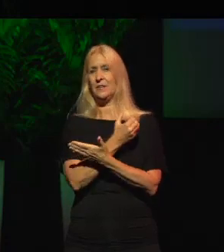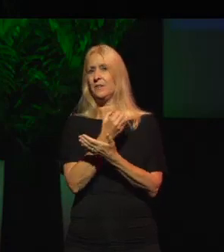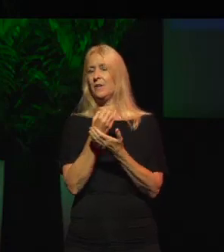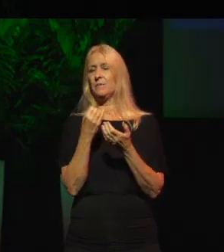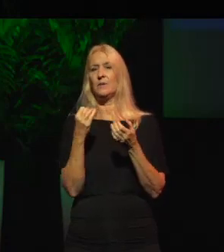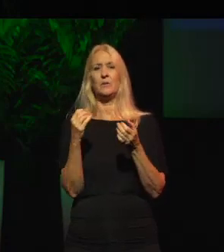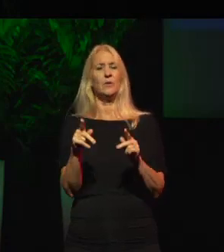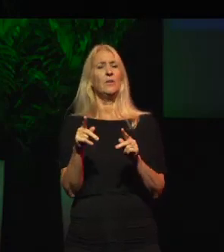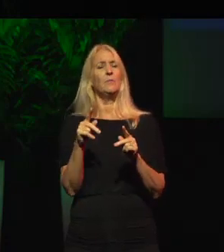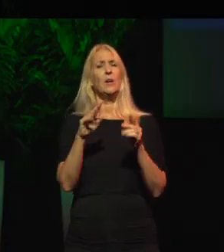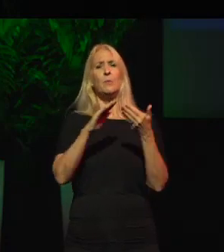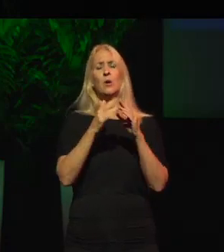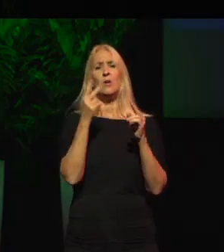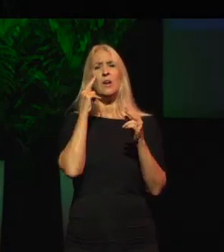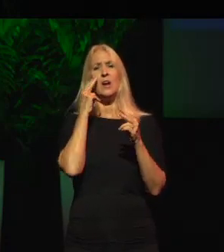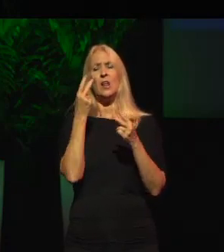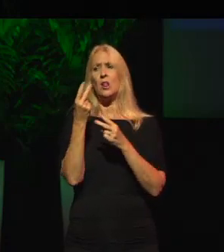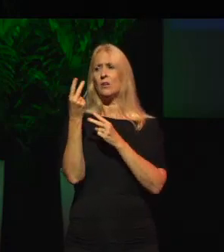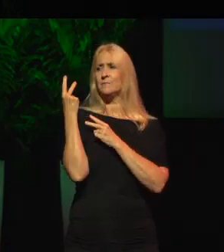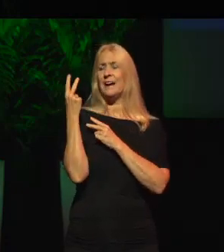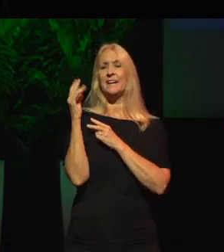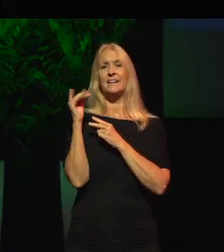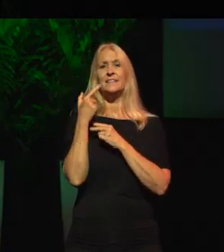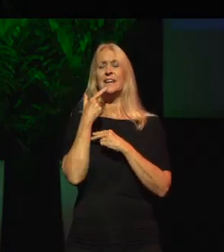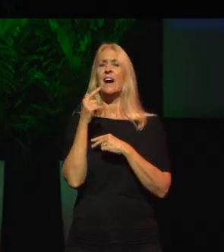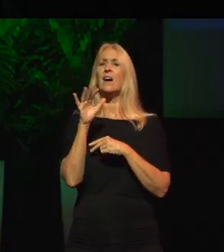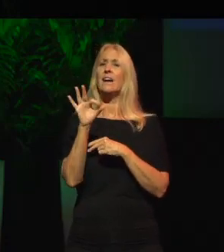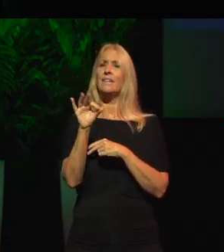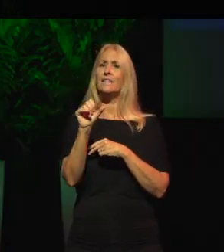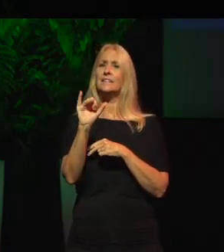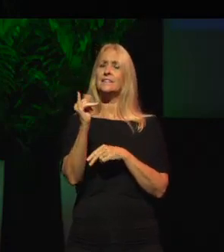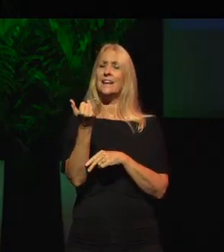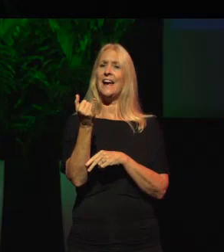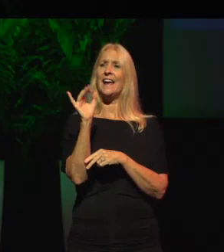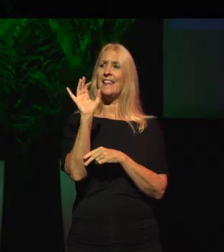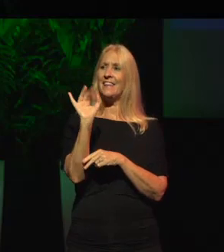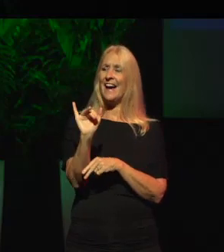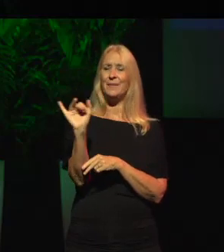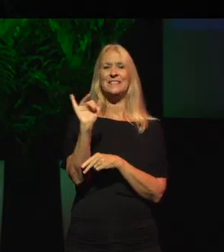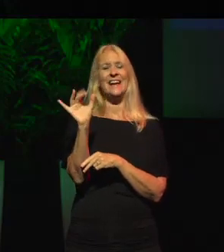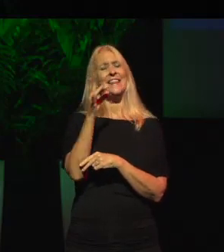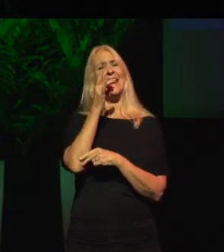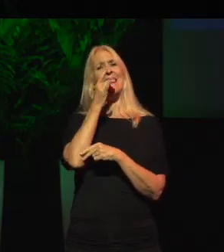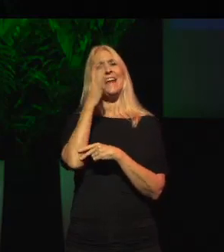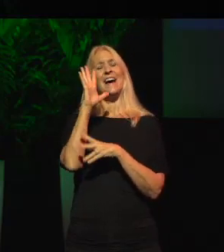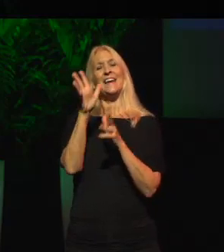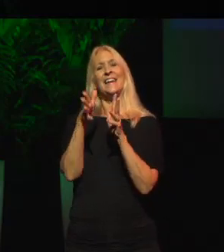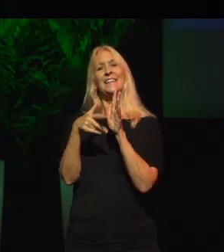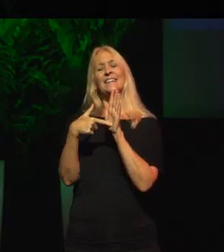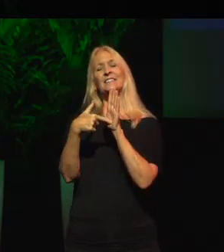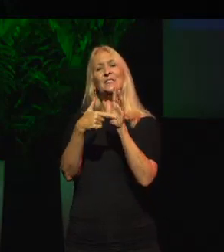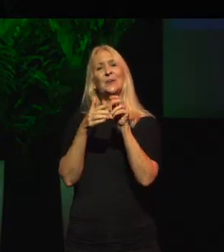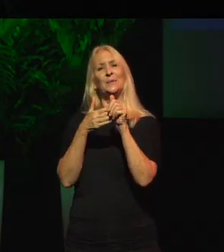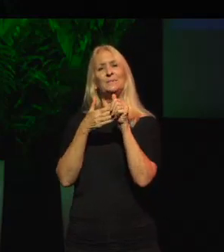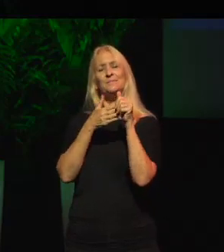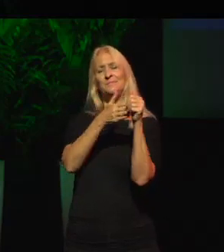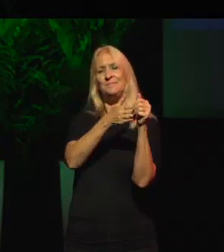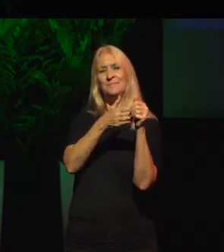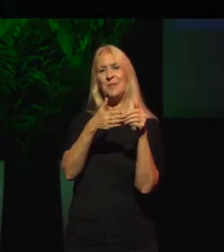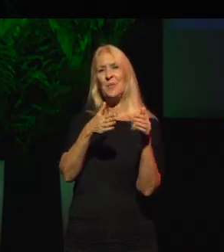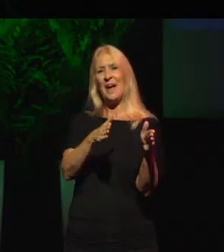looks back and sees that FSCJ was the light that shined the way for all of them.